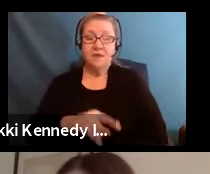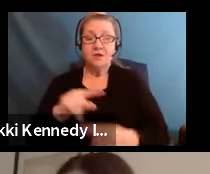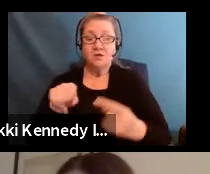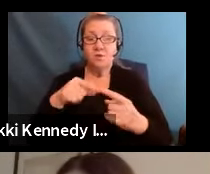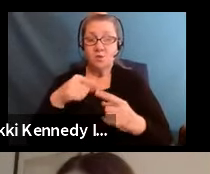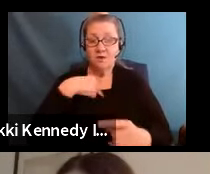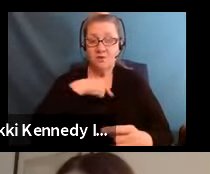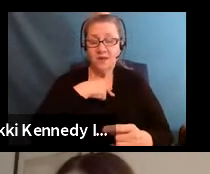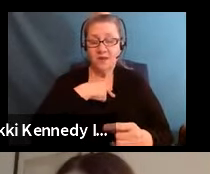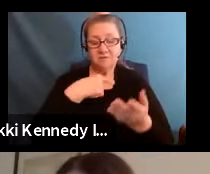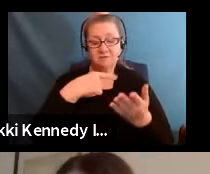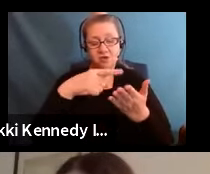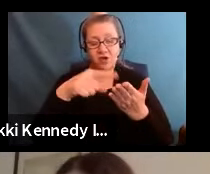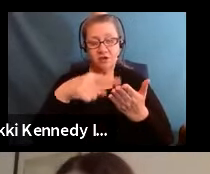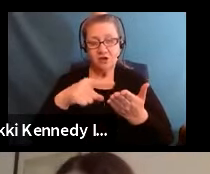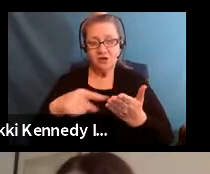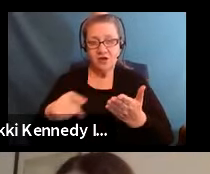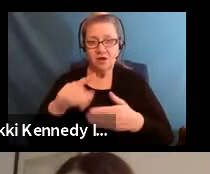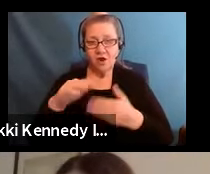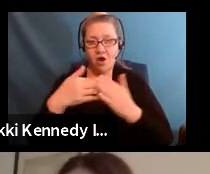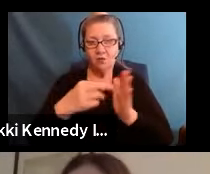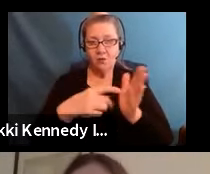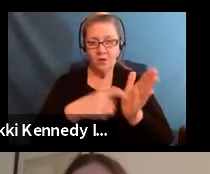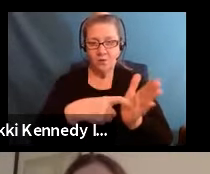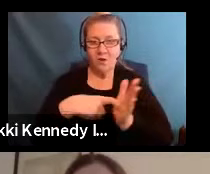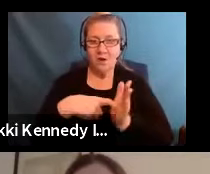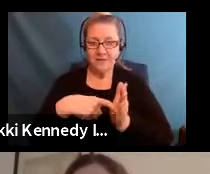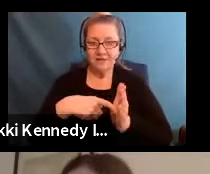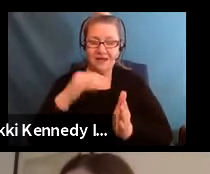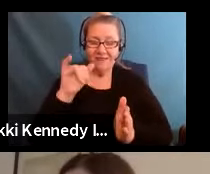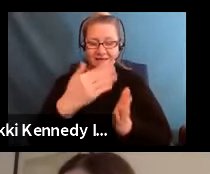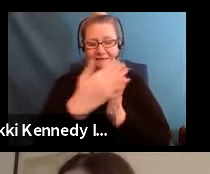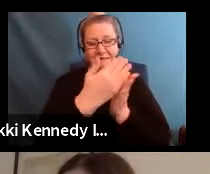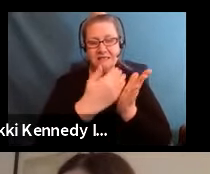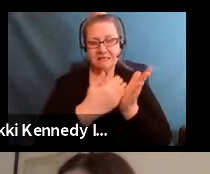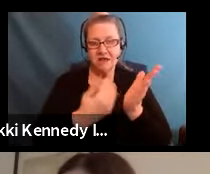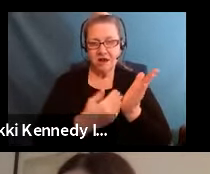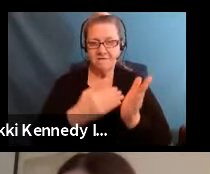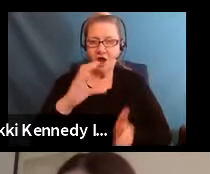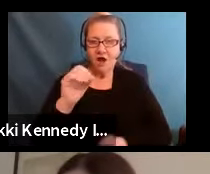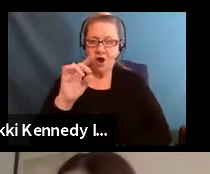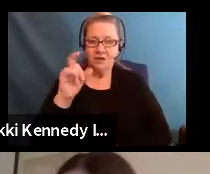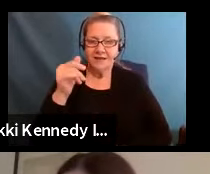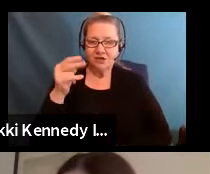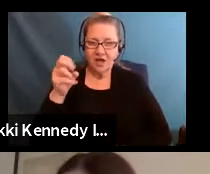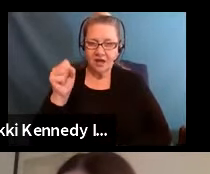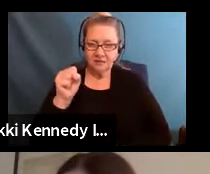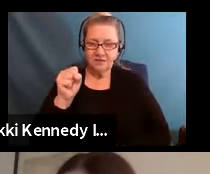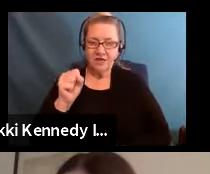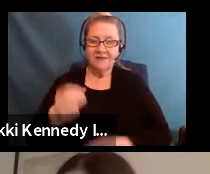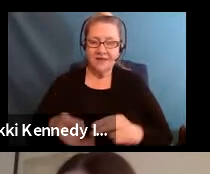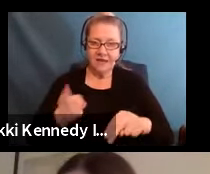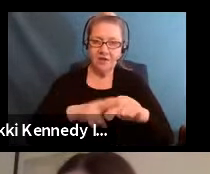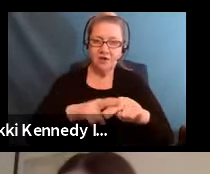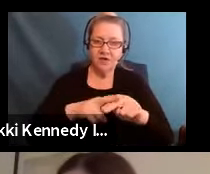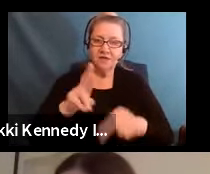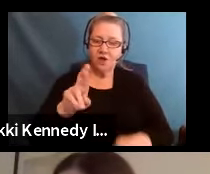at the criteria is the list of conditions that increase the risk for